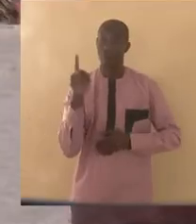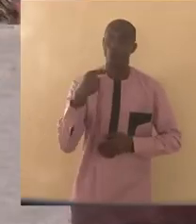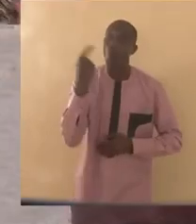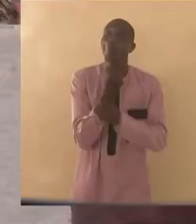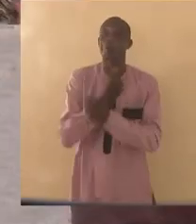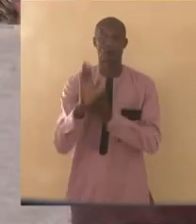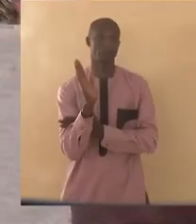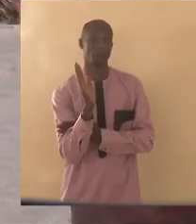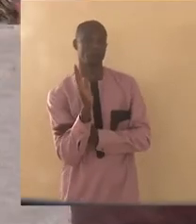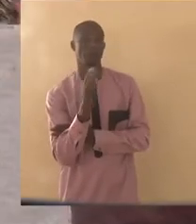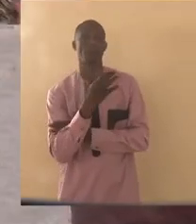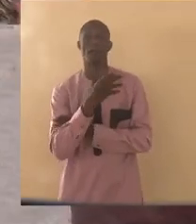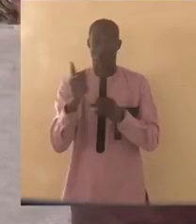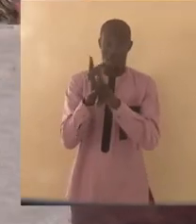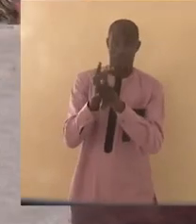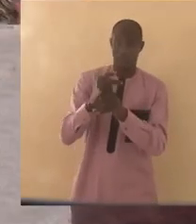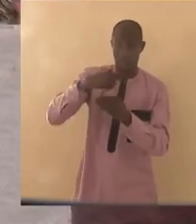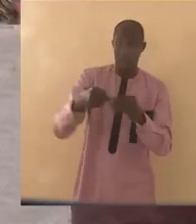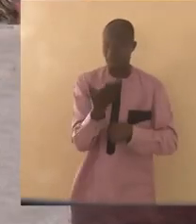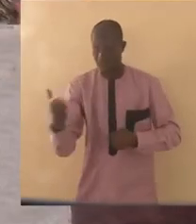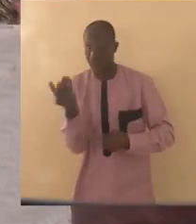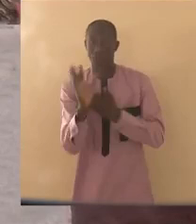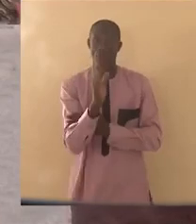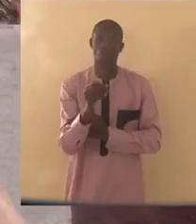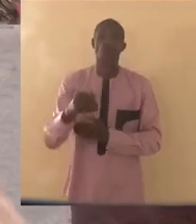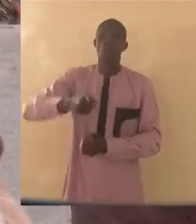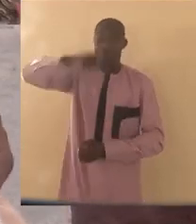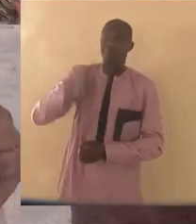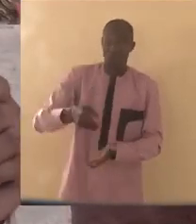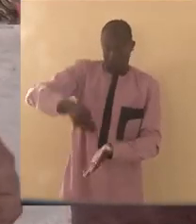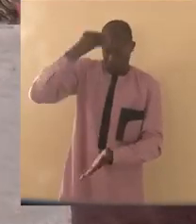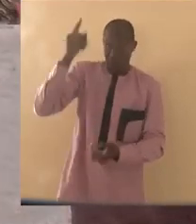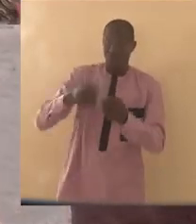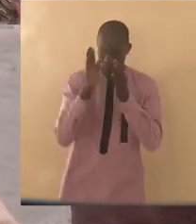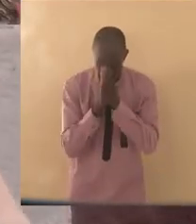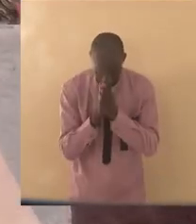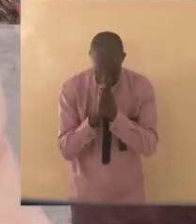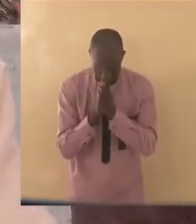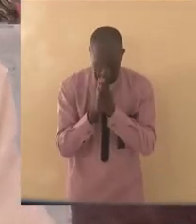master. Anyone who loves God and cares about the things of God must learn to pray.